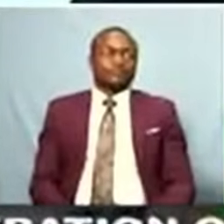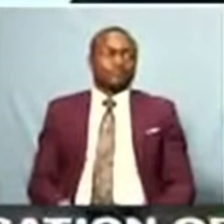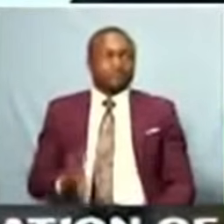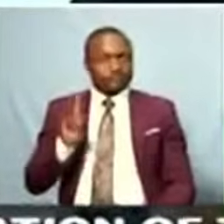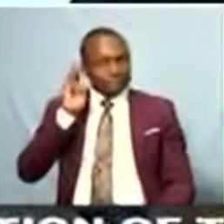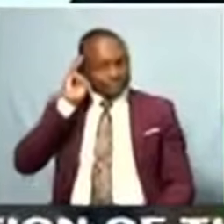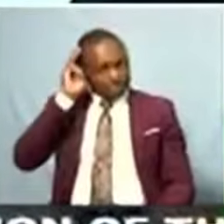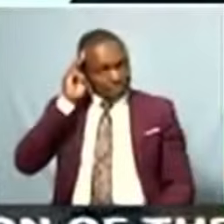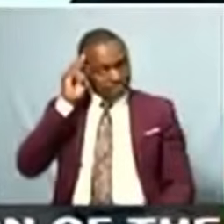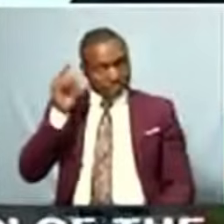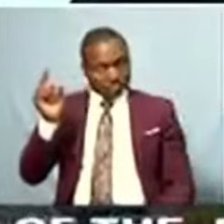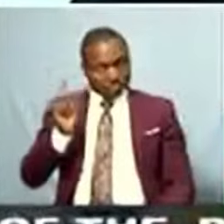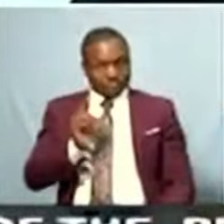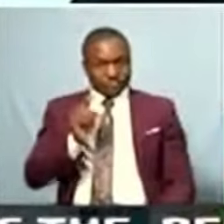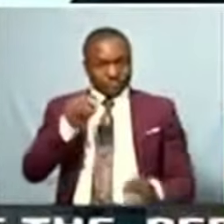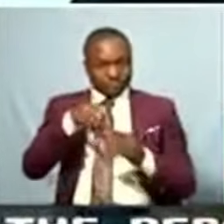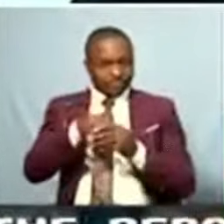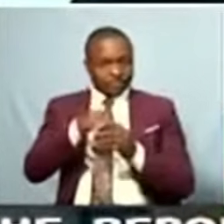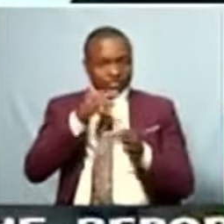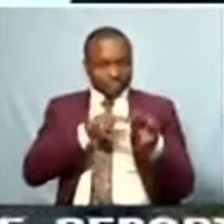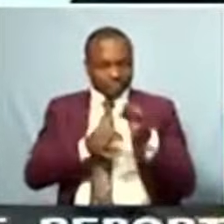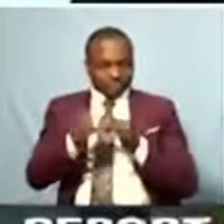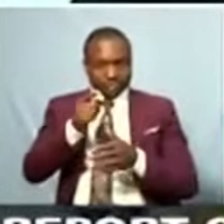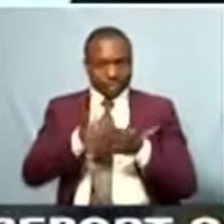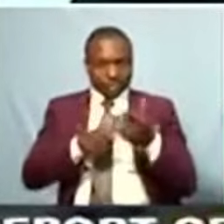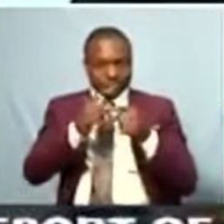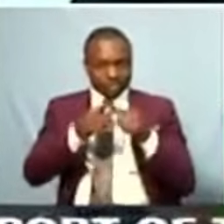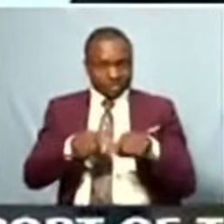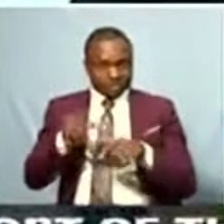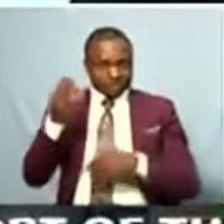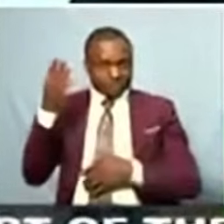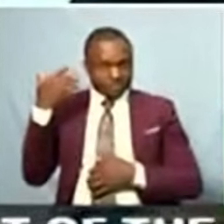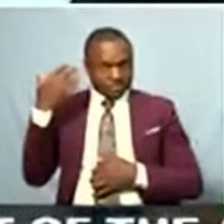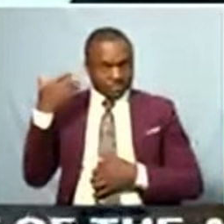ministry will just come in to explain what transpired at that.